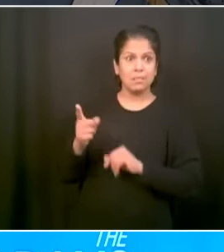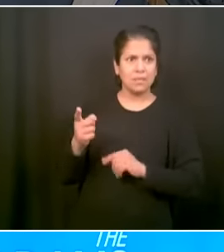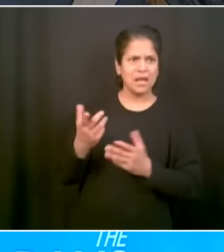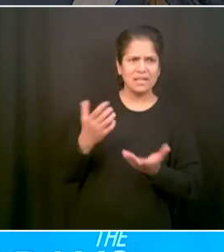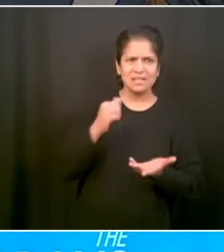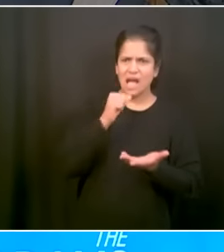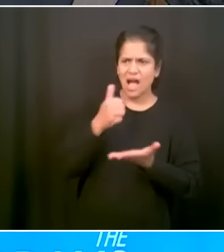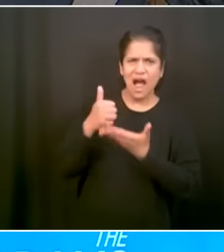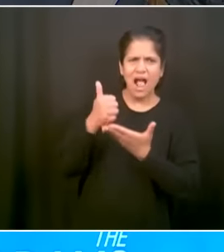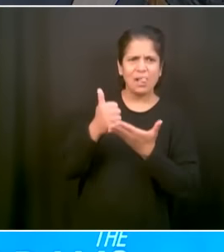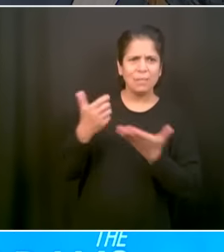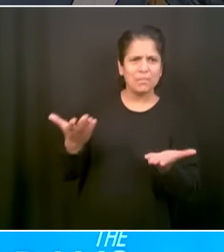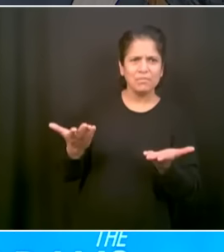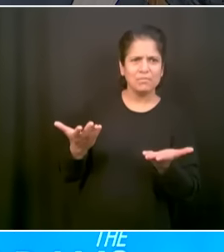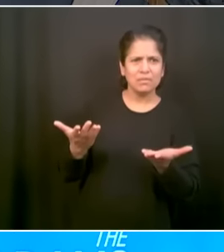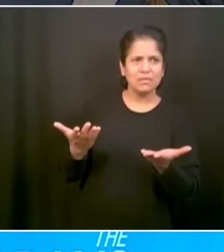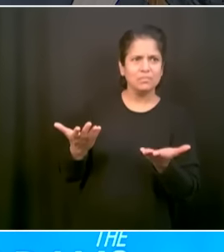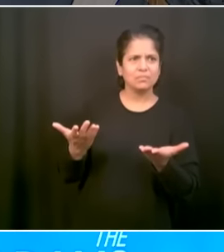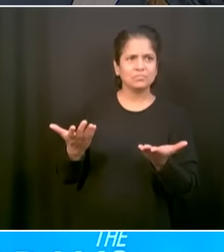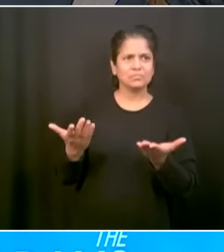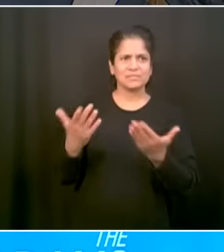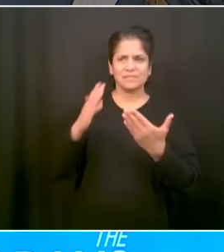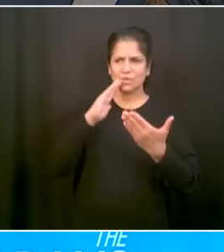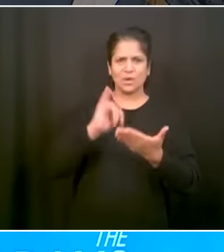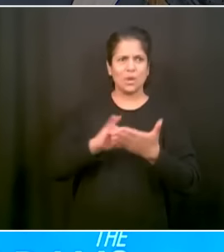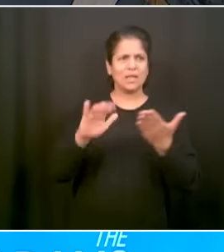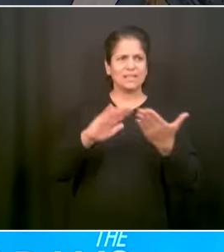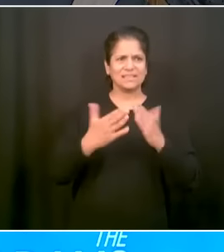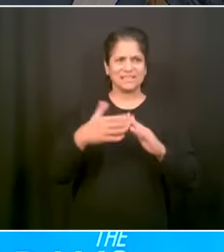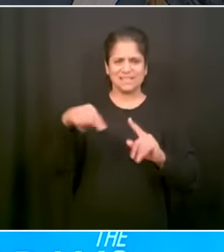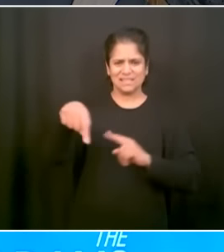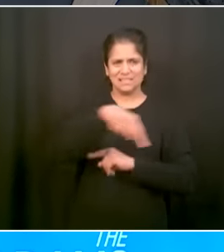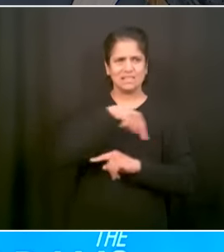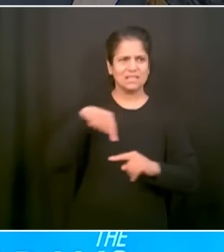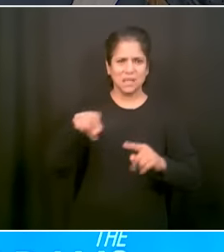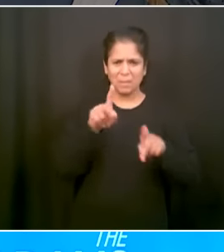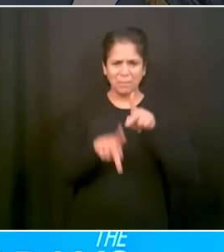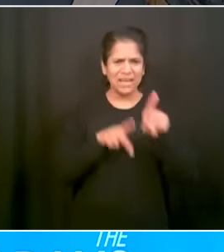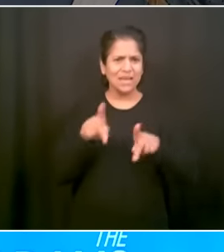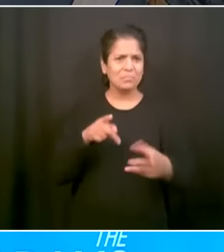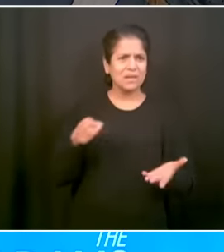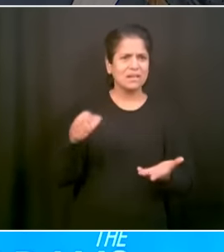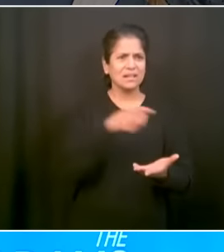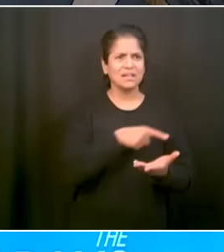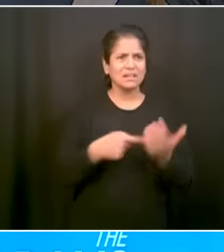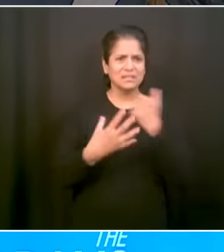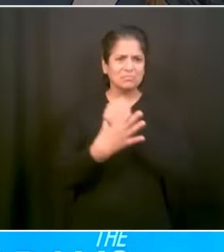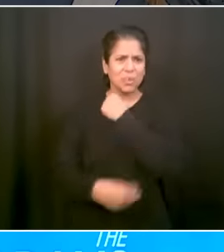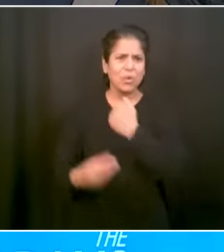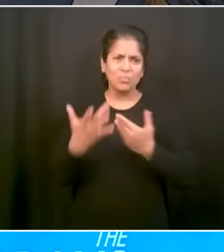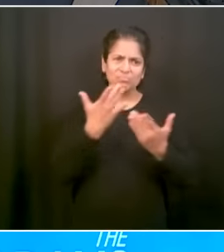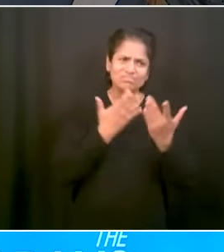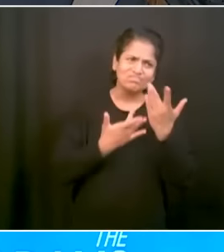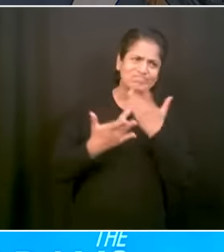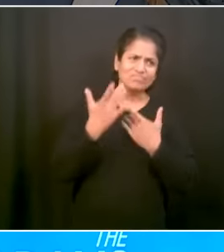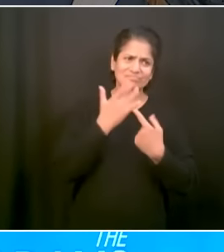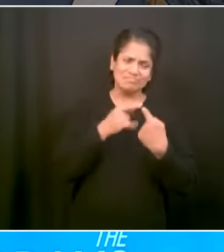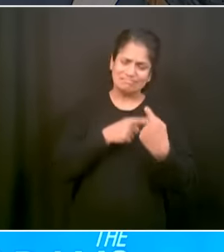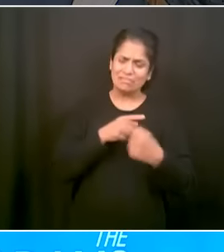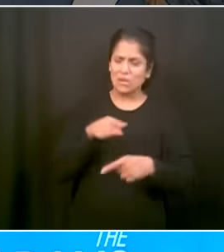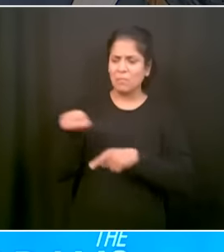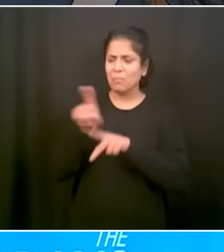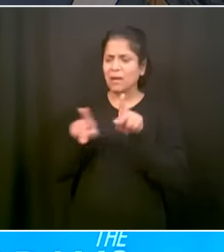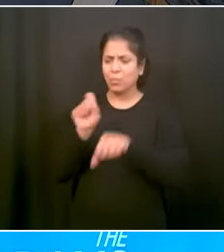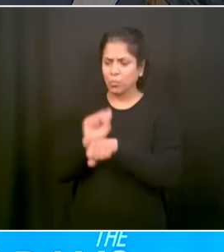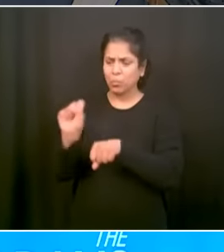for what the city and what New Yorkers, whether they're working class, the poorest or the wealthiest New Yorkers, could go through while you're trying to get this budget correctly.